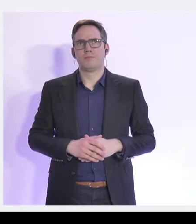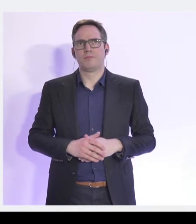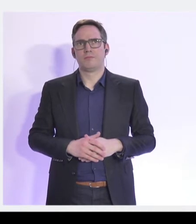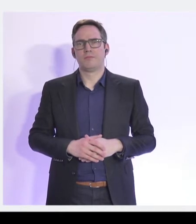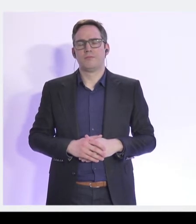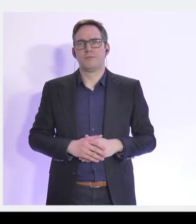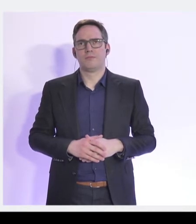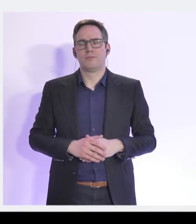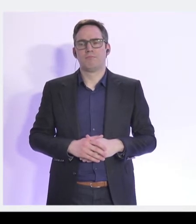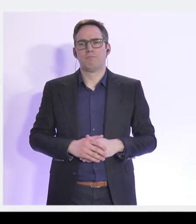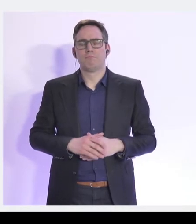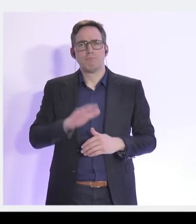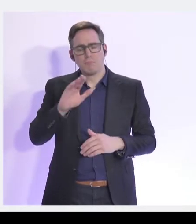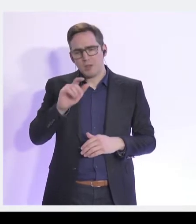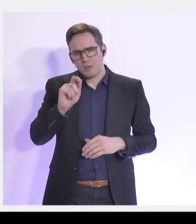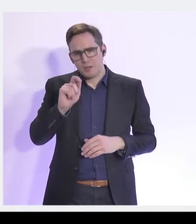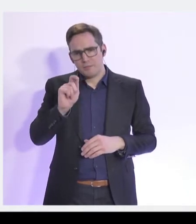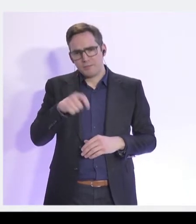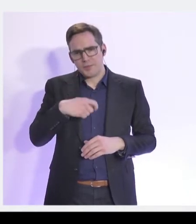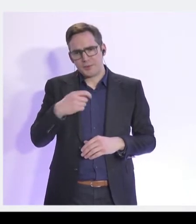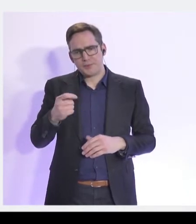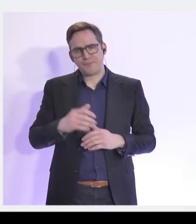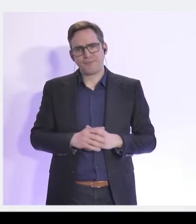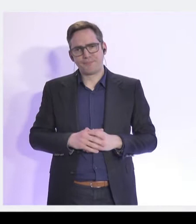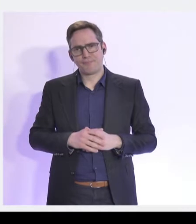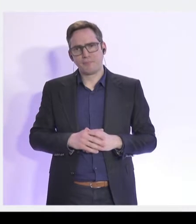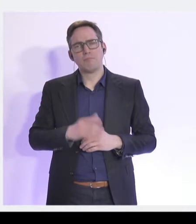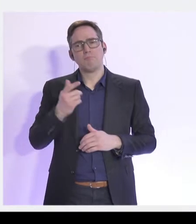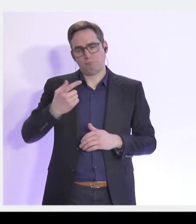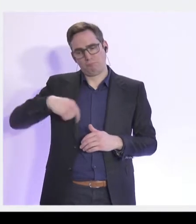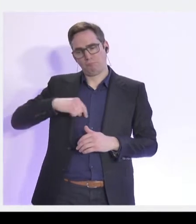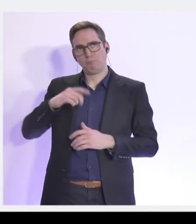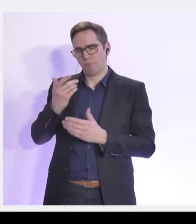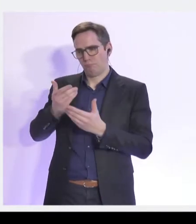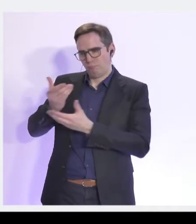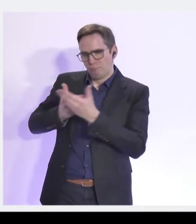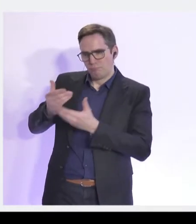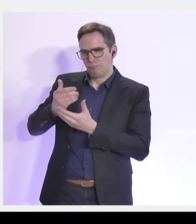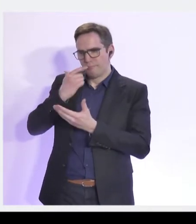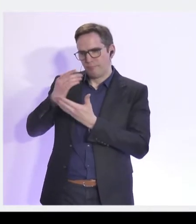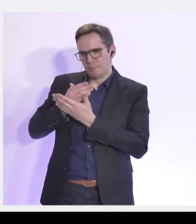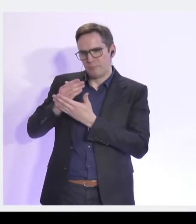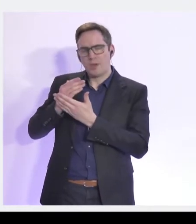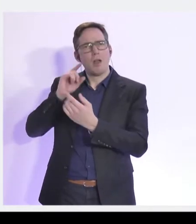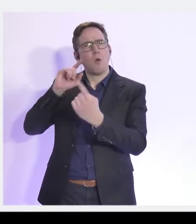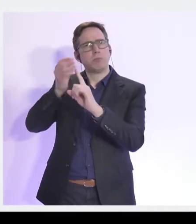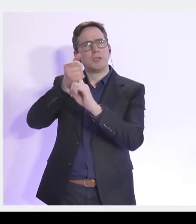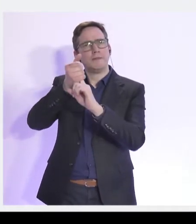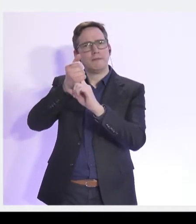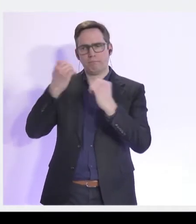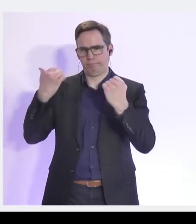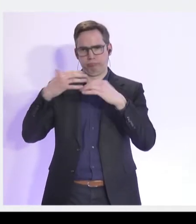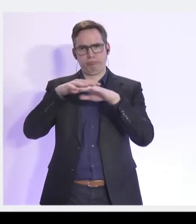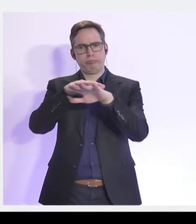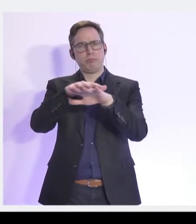course. All our work is about inclusion and about accessibility.